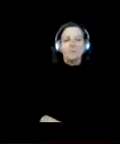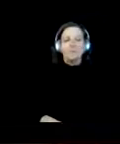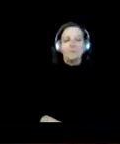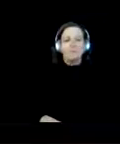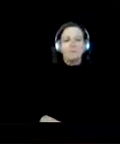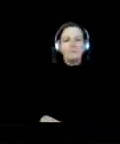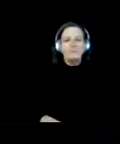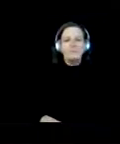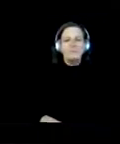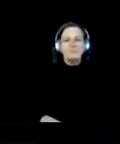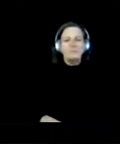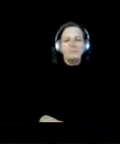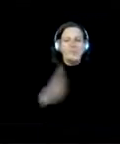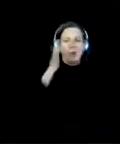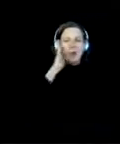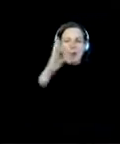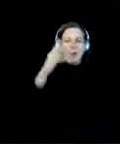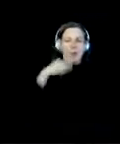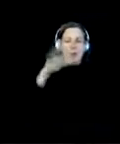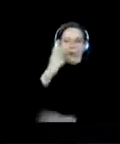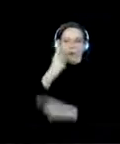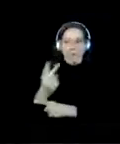Will I be nostalgic for this time?